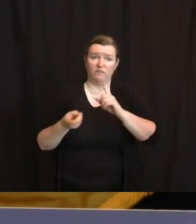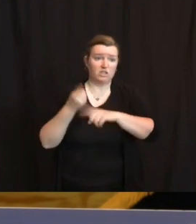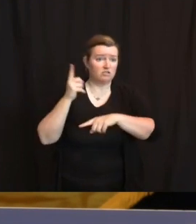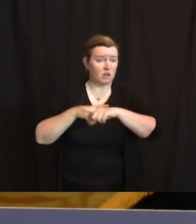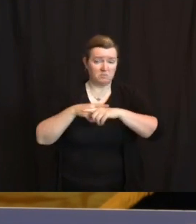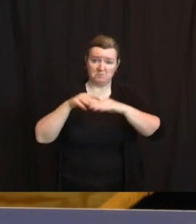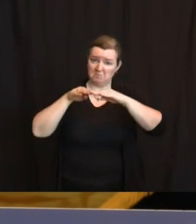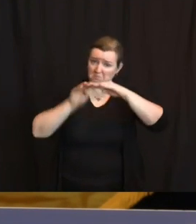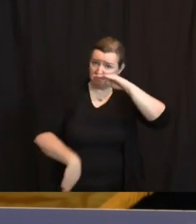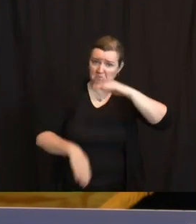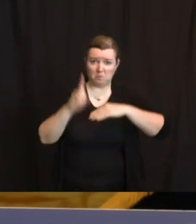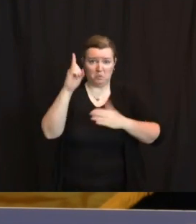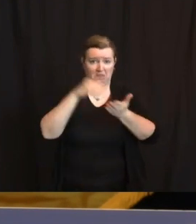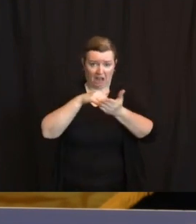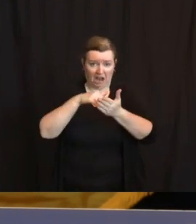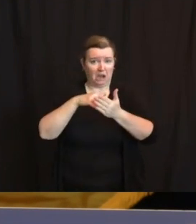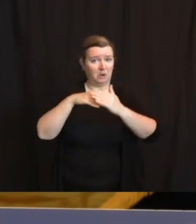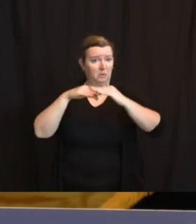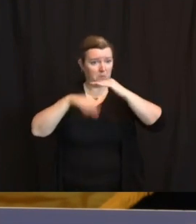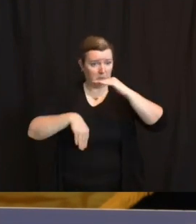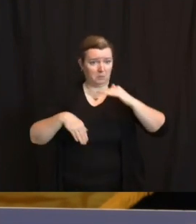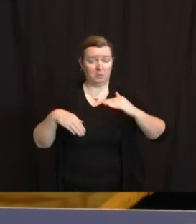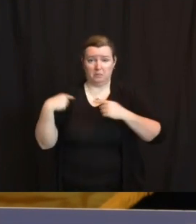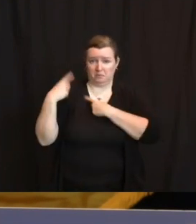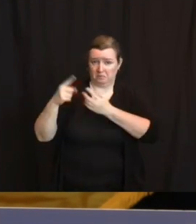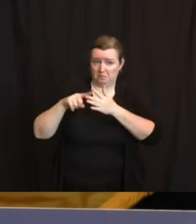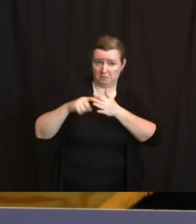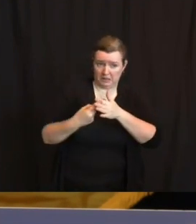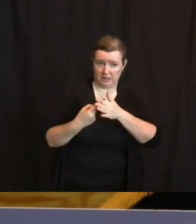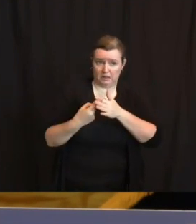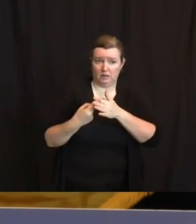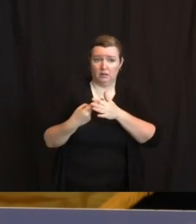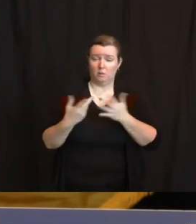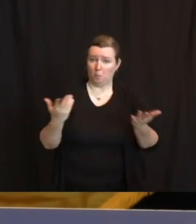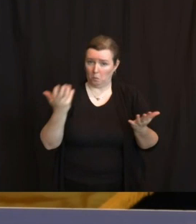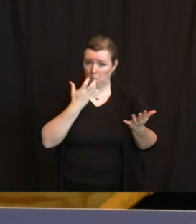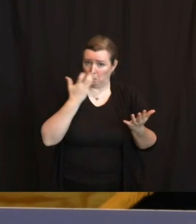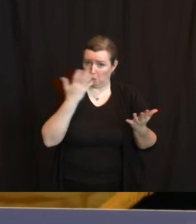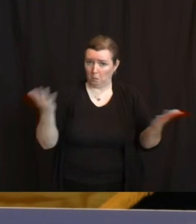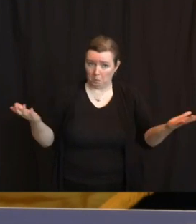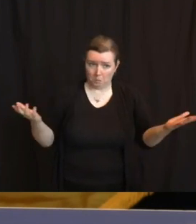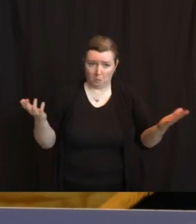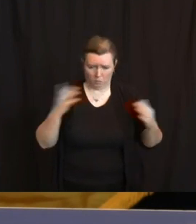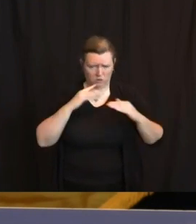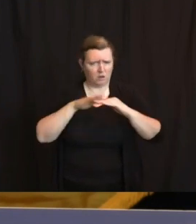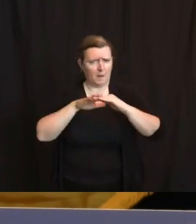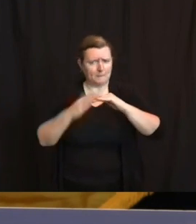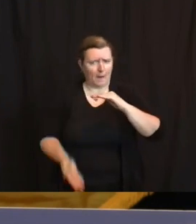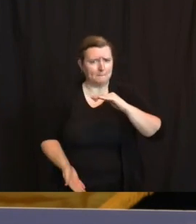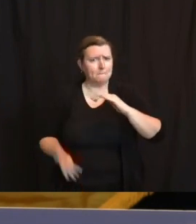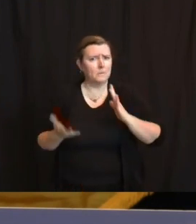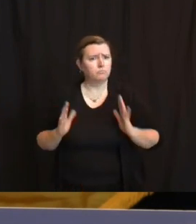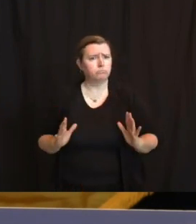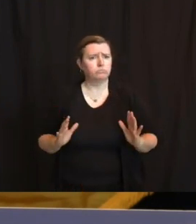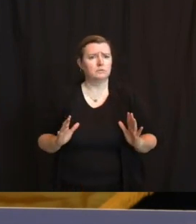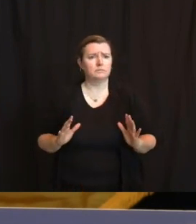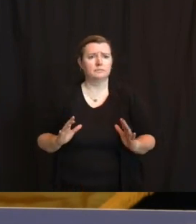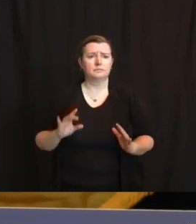below 1,000 since the beginning of April. 81% of those critical care patients are on